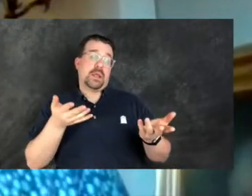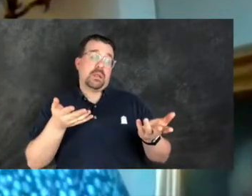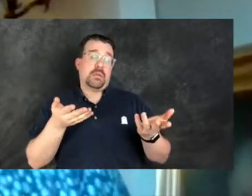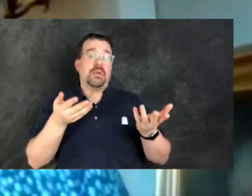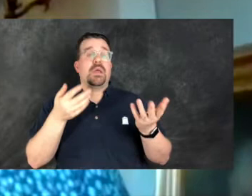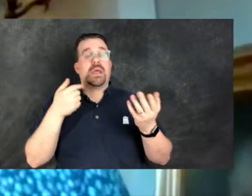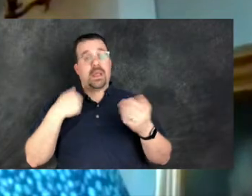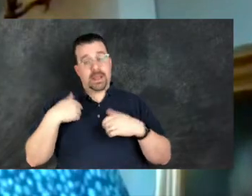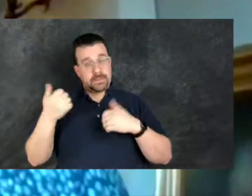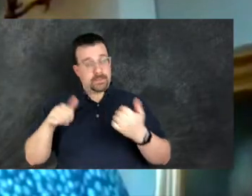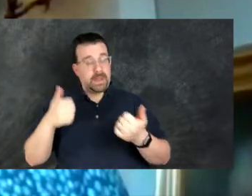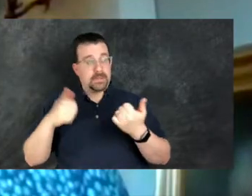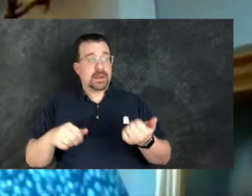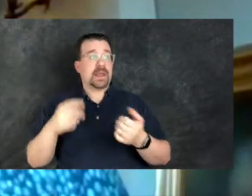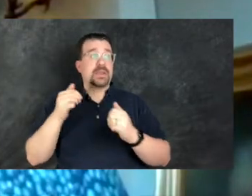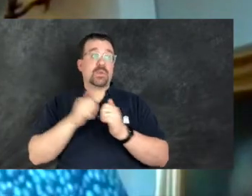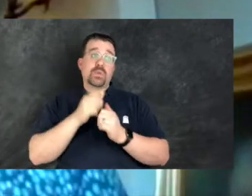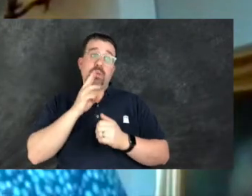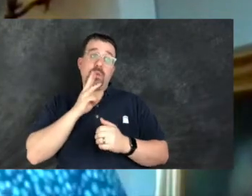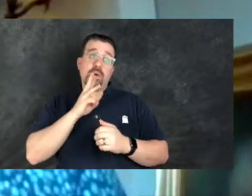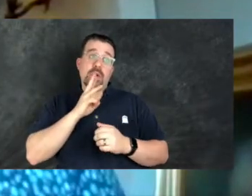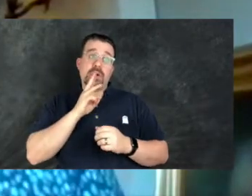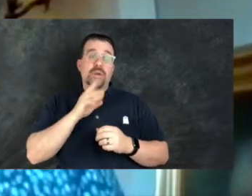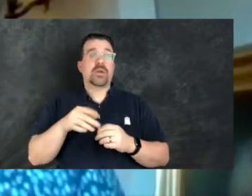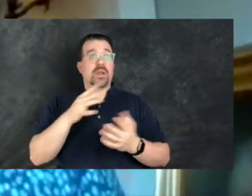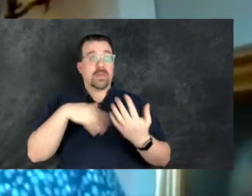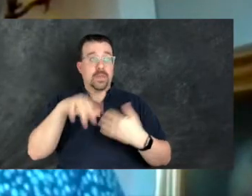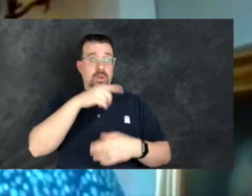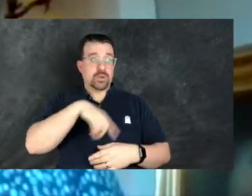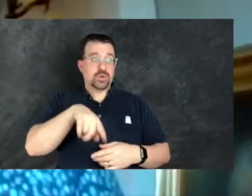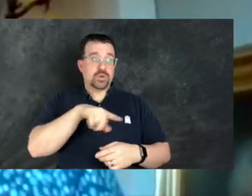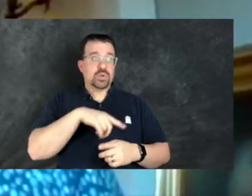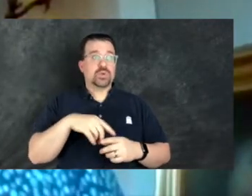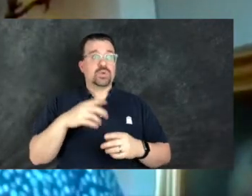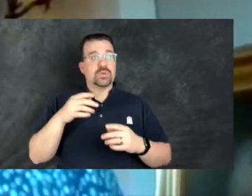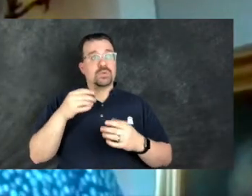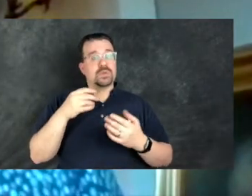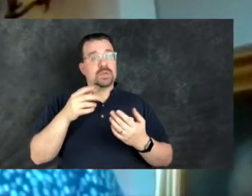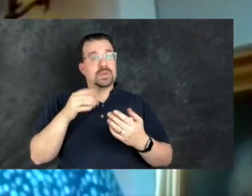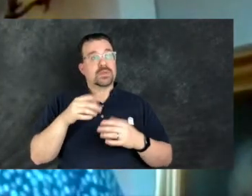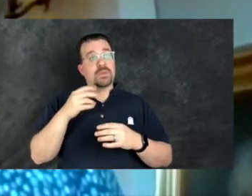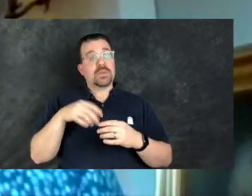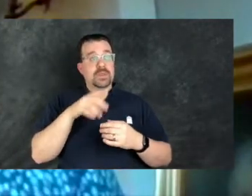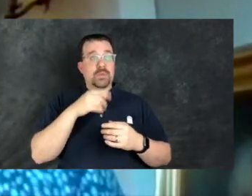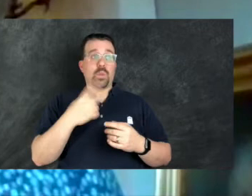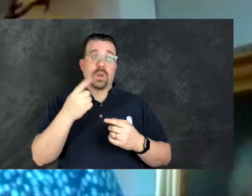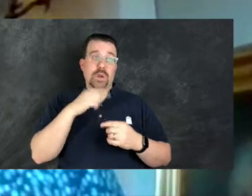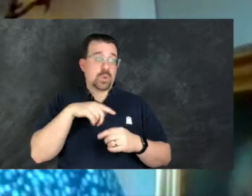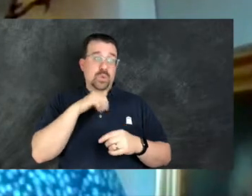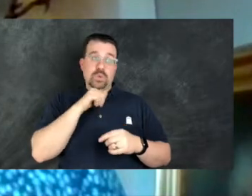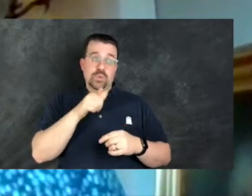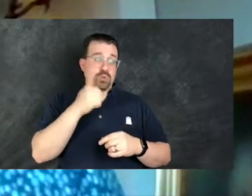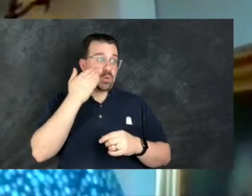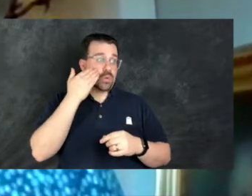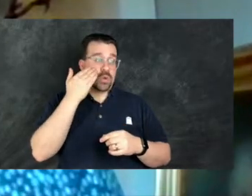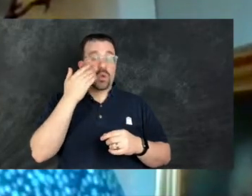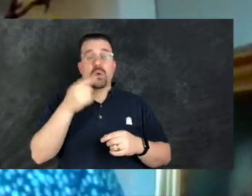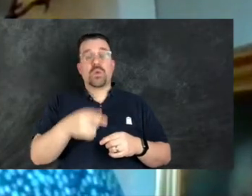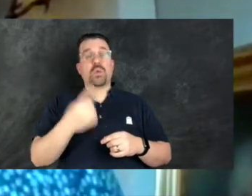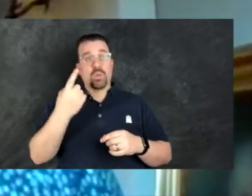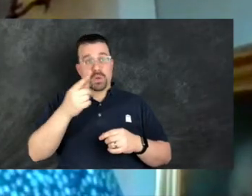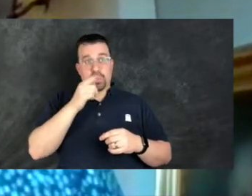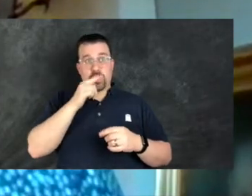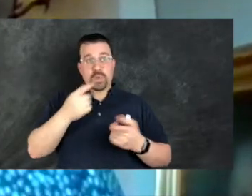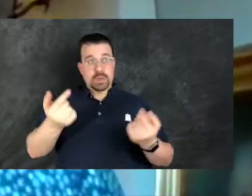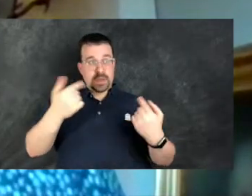"I baptize with water. Among you stands one whom you do not know, the one who is